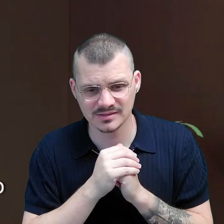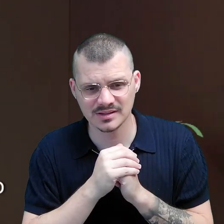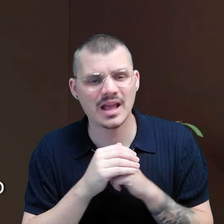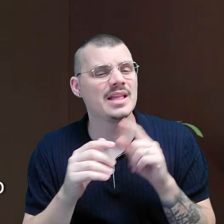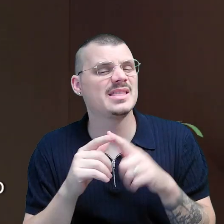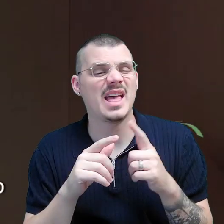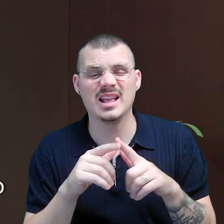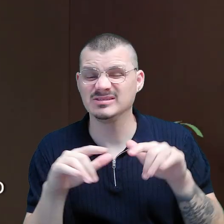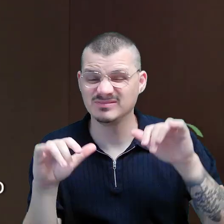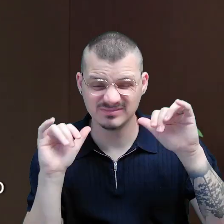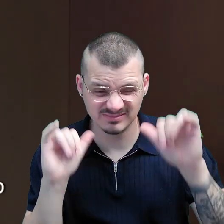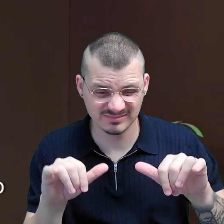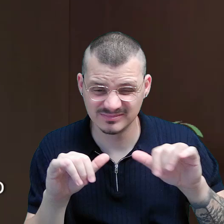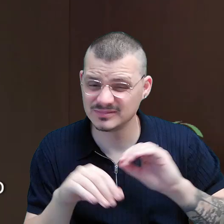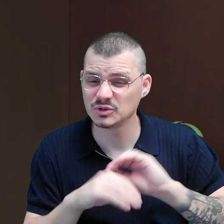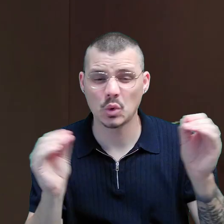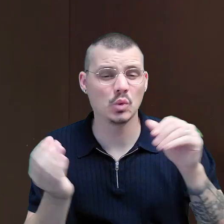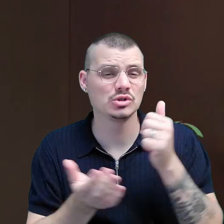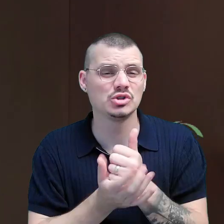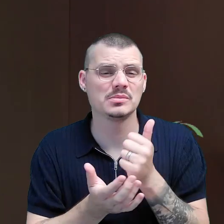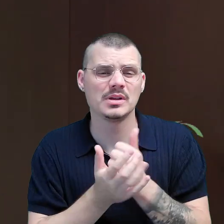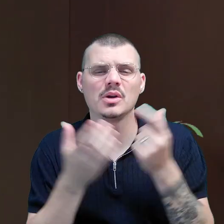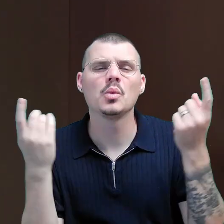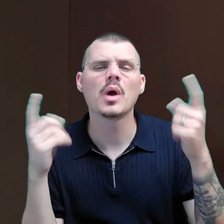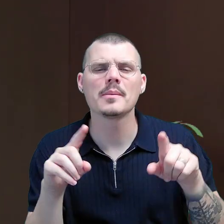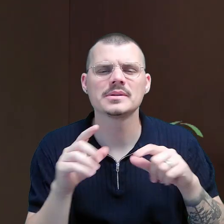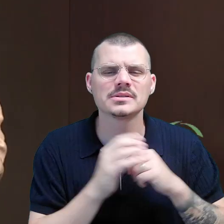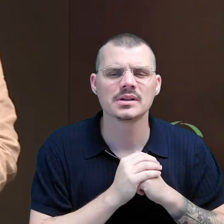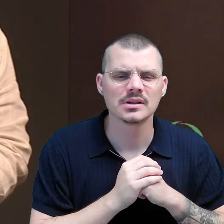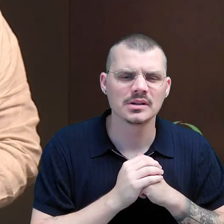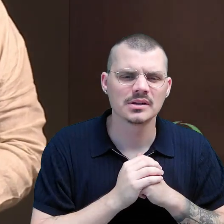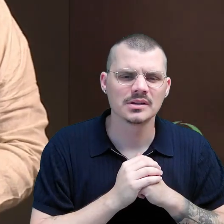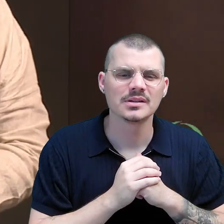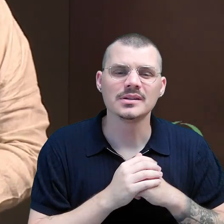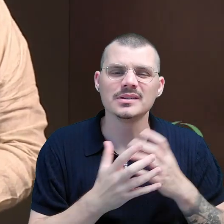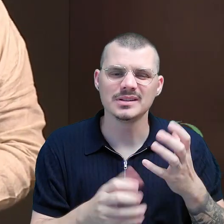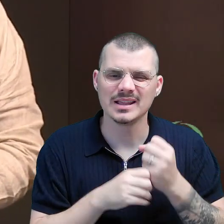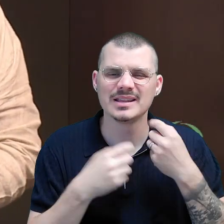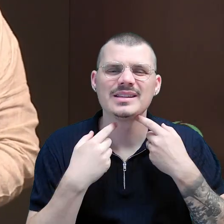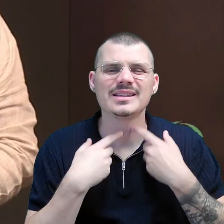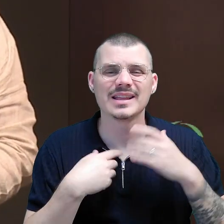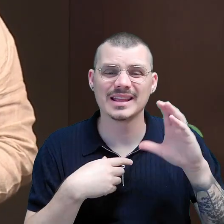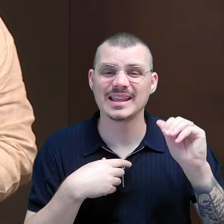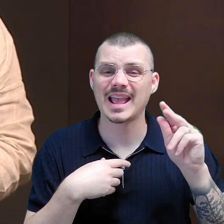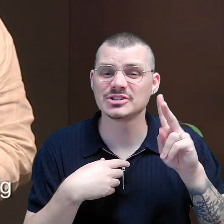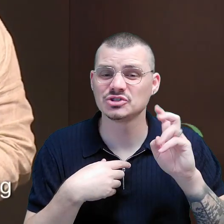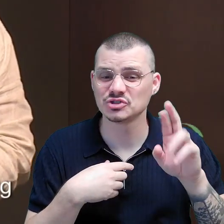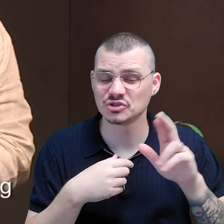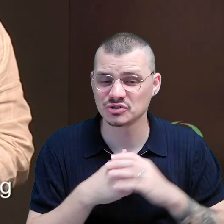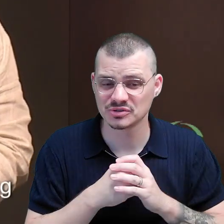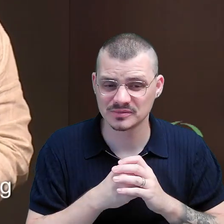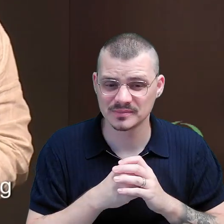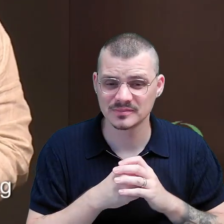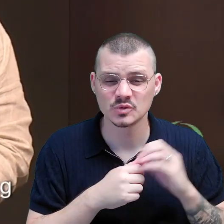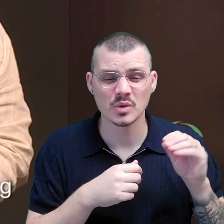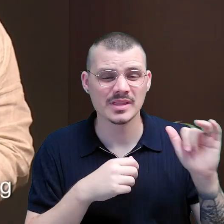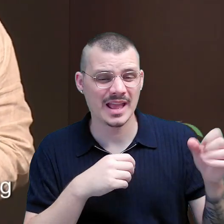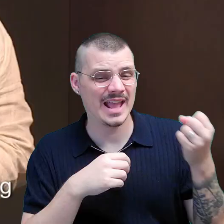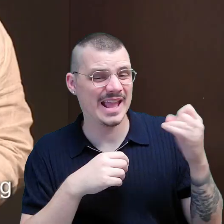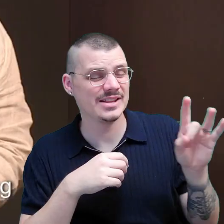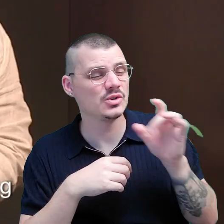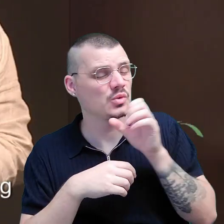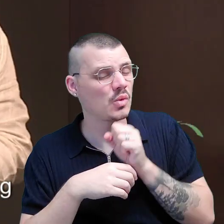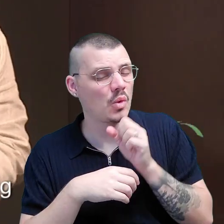if you still don't get treatment, what do you get? You get esophageal cancer. And this